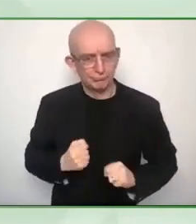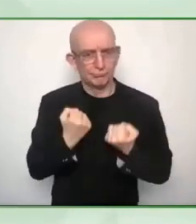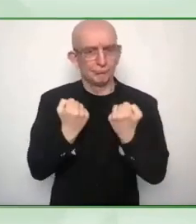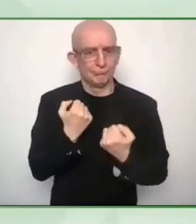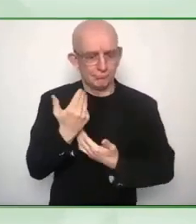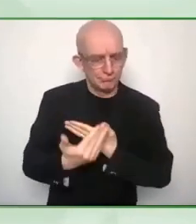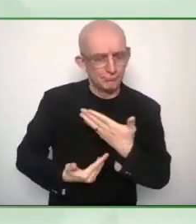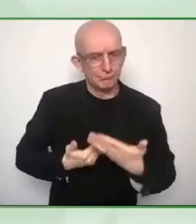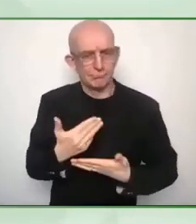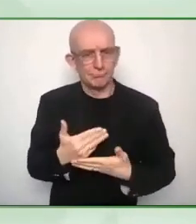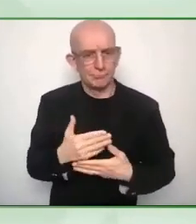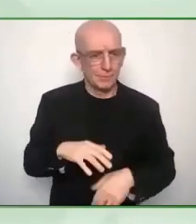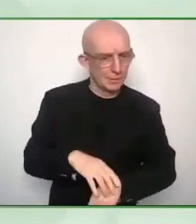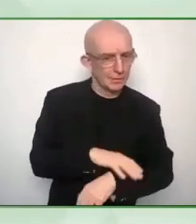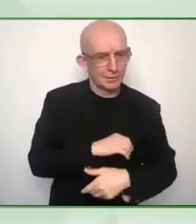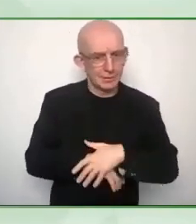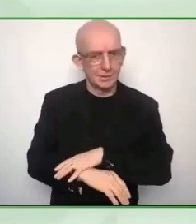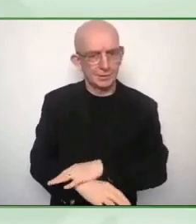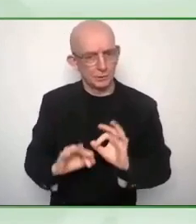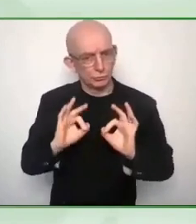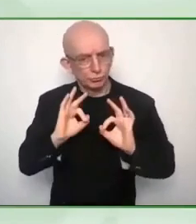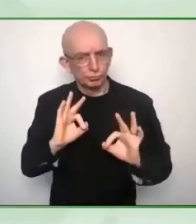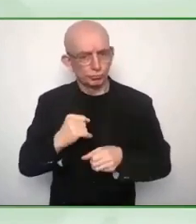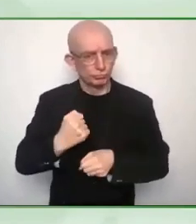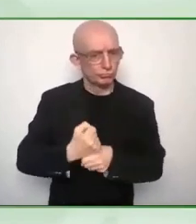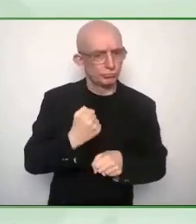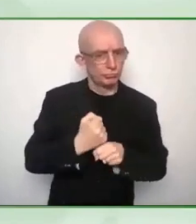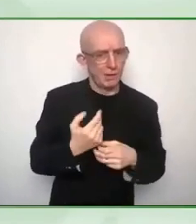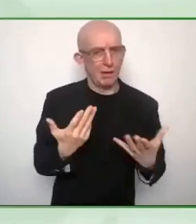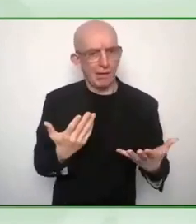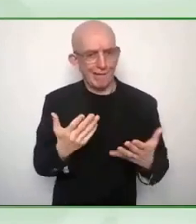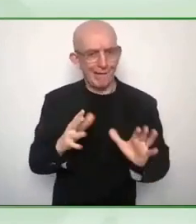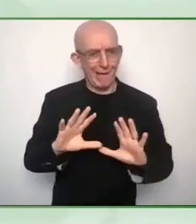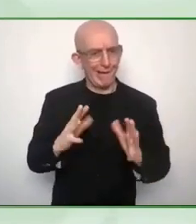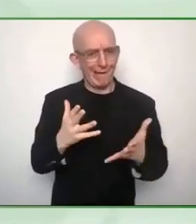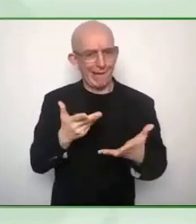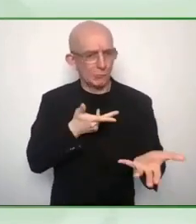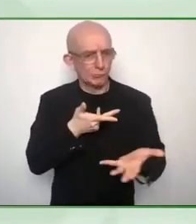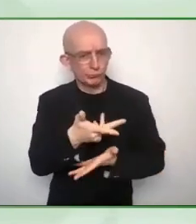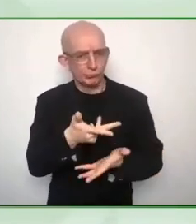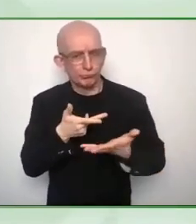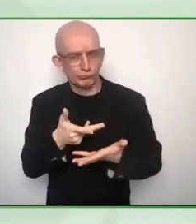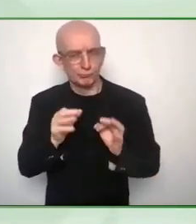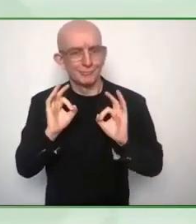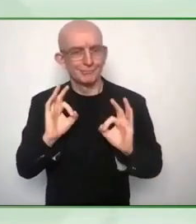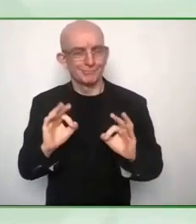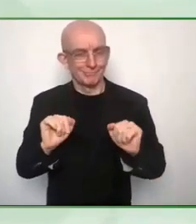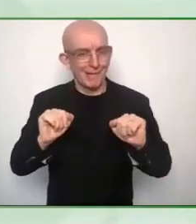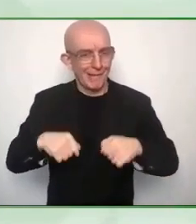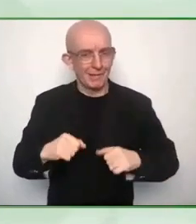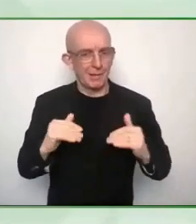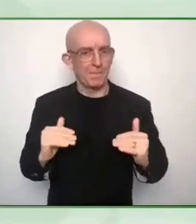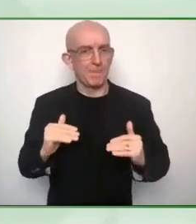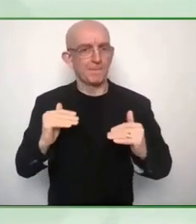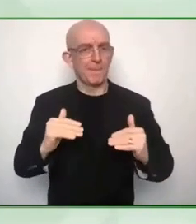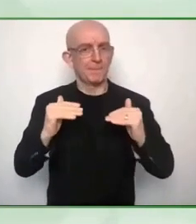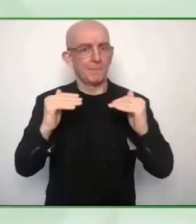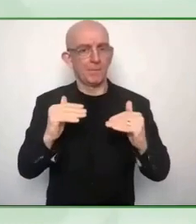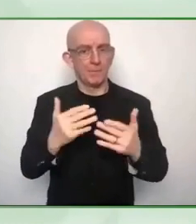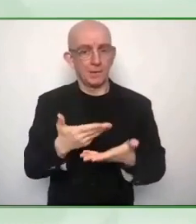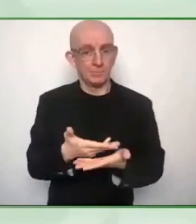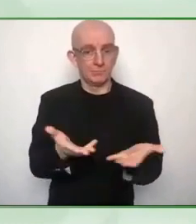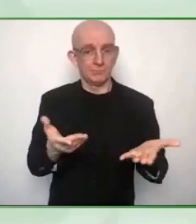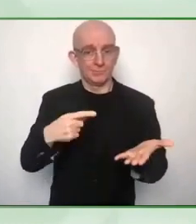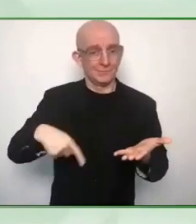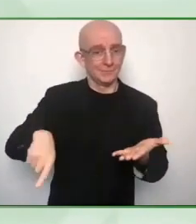improve public policy and social programs. Thank you, Juan. We're more than happy to do that. We